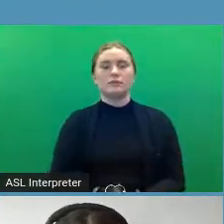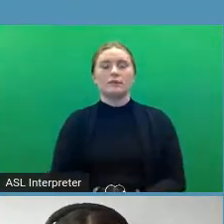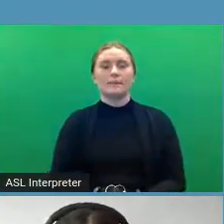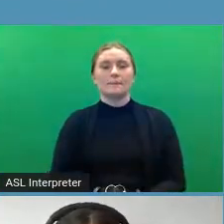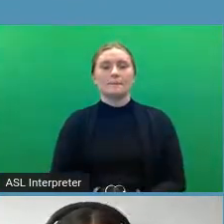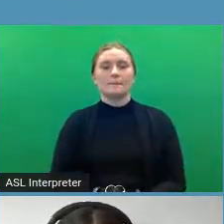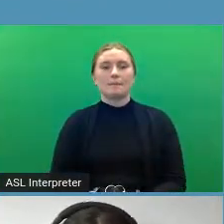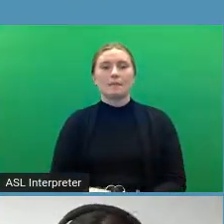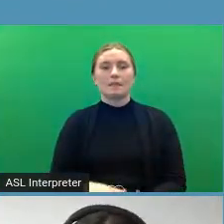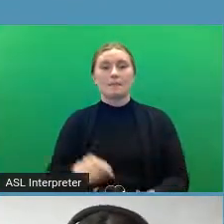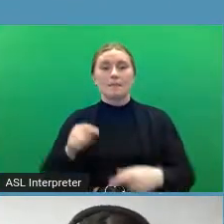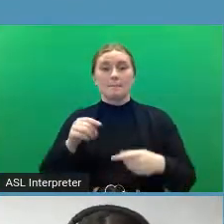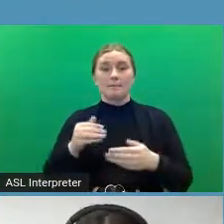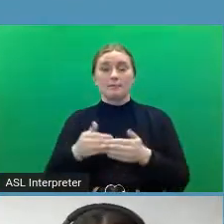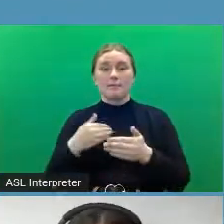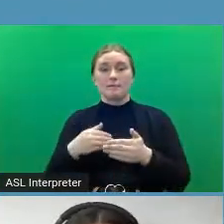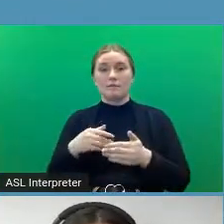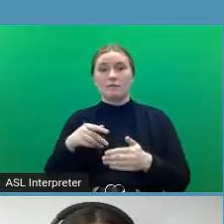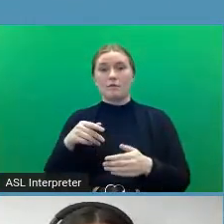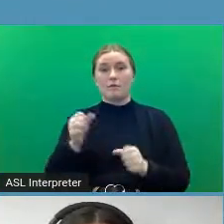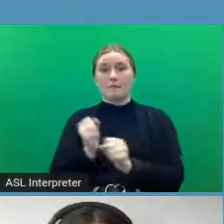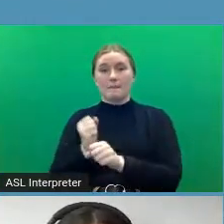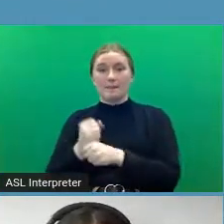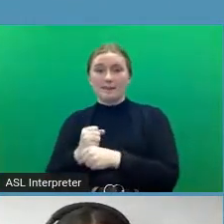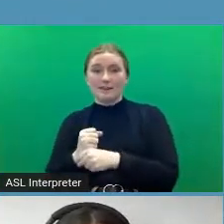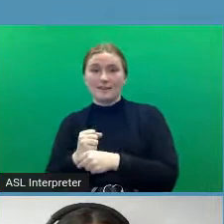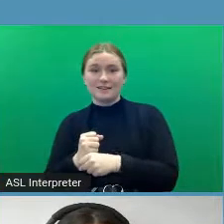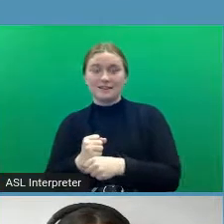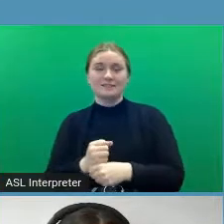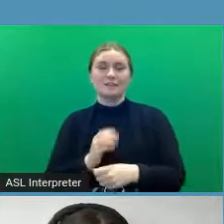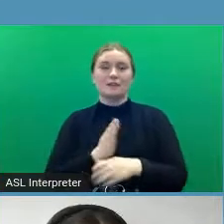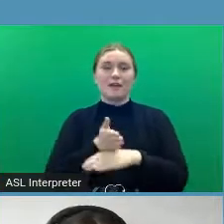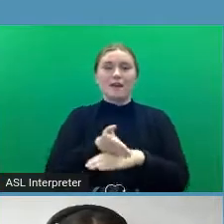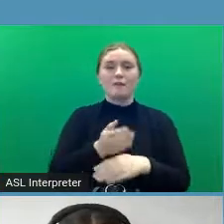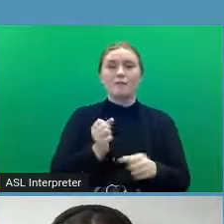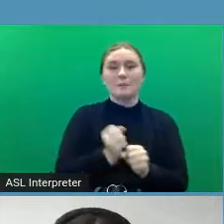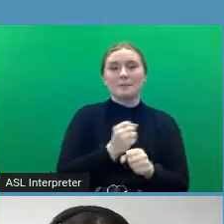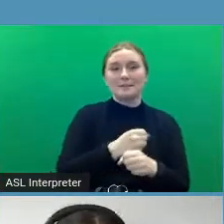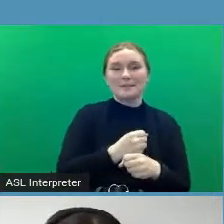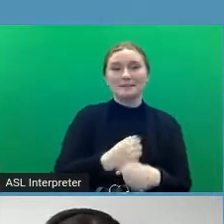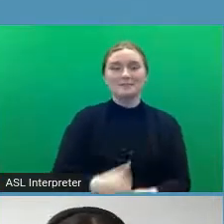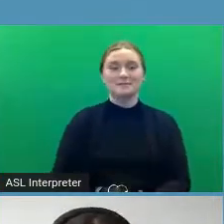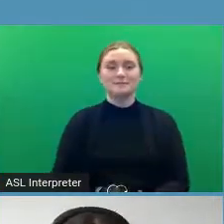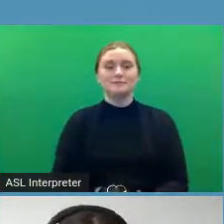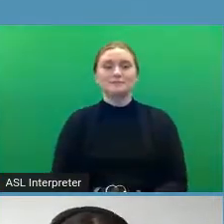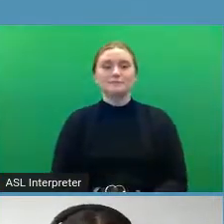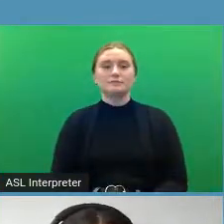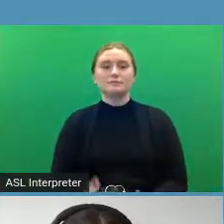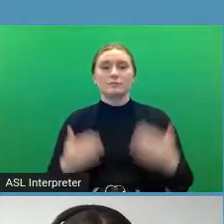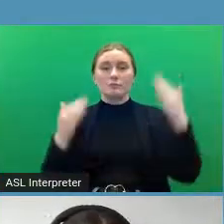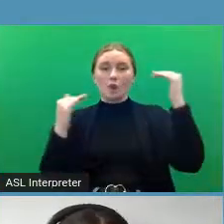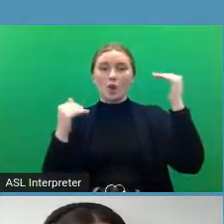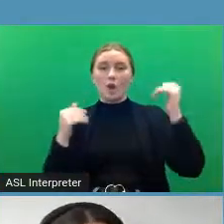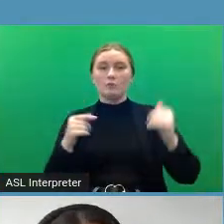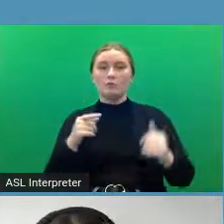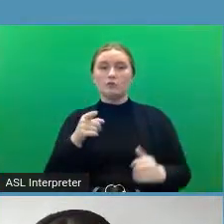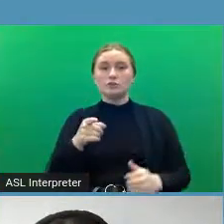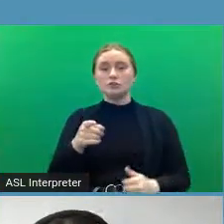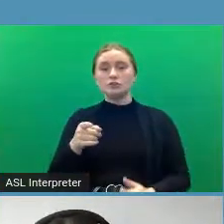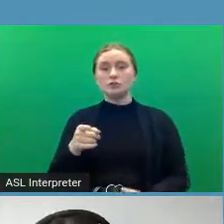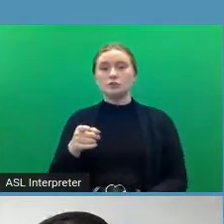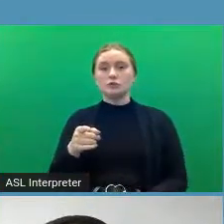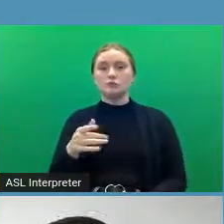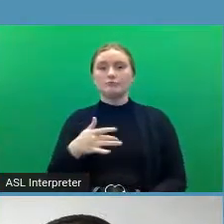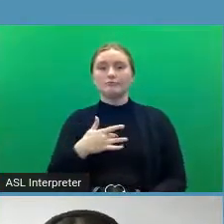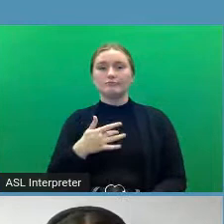post-production. I don't know if there are producers on this. So hopefully this hits sort of a few different notes, or if you